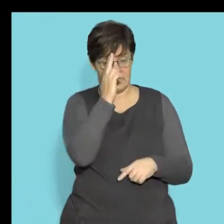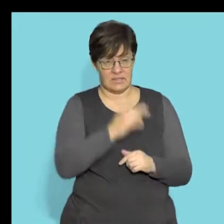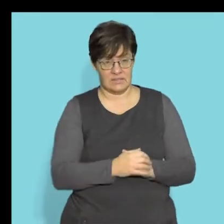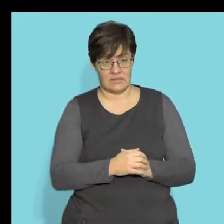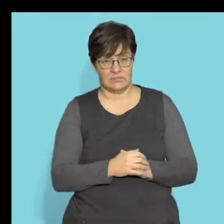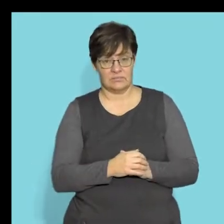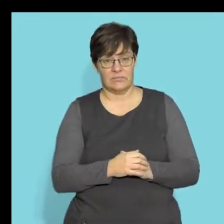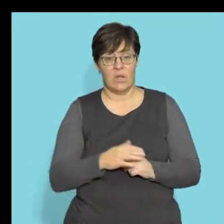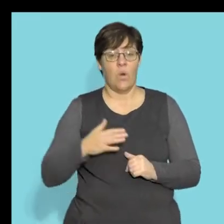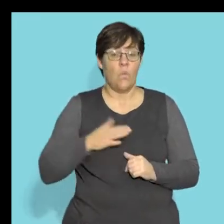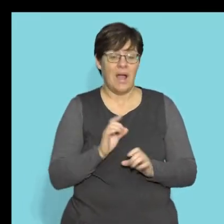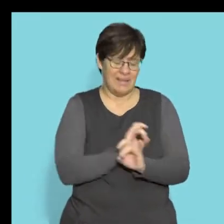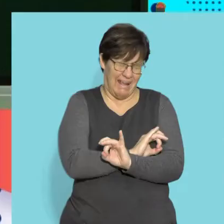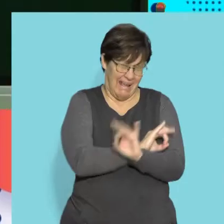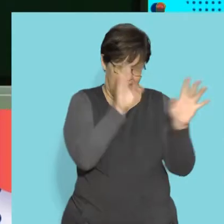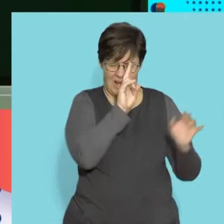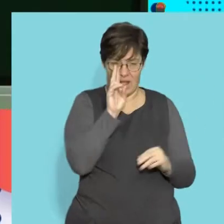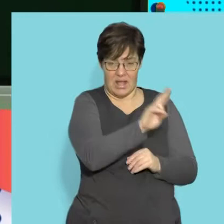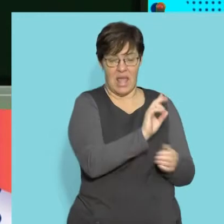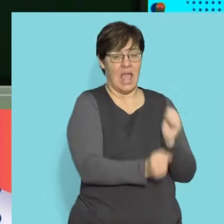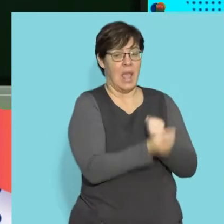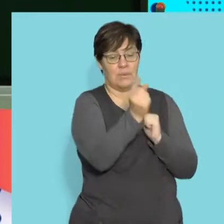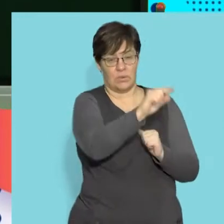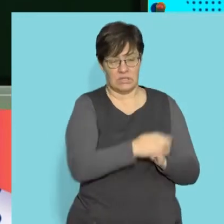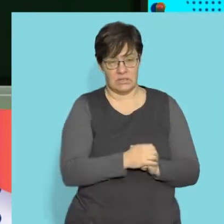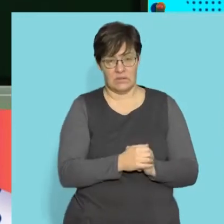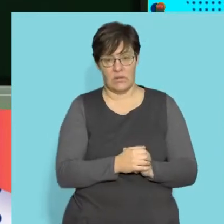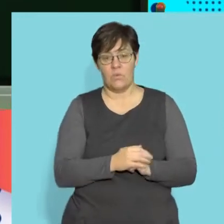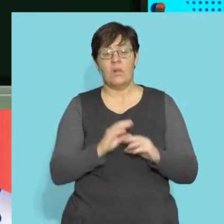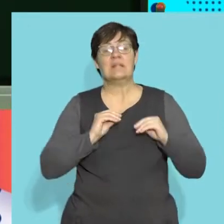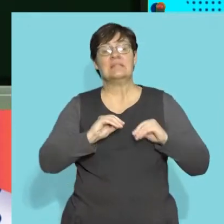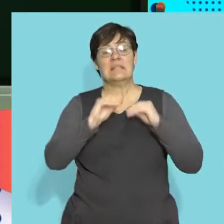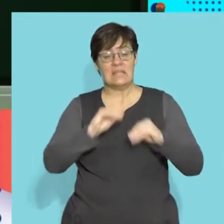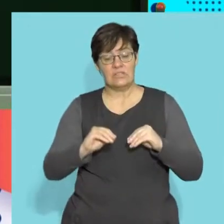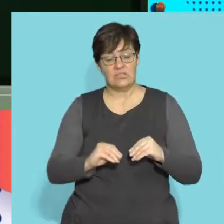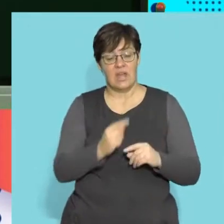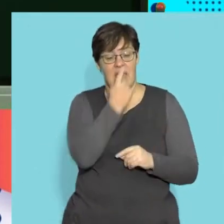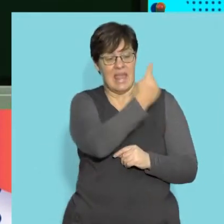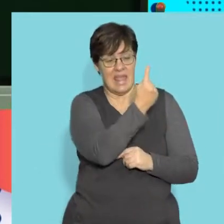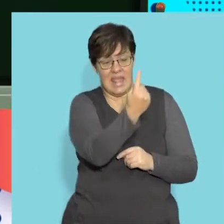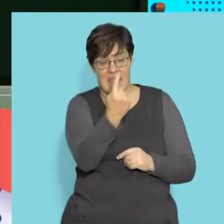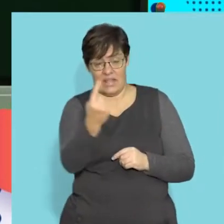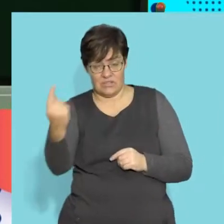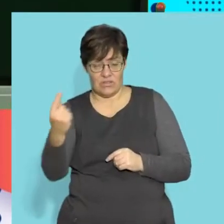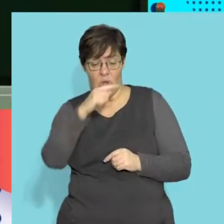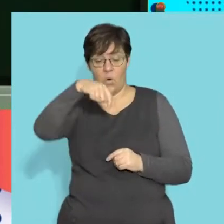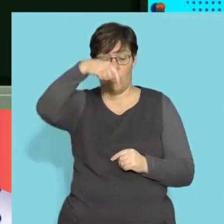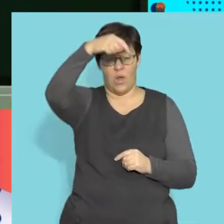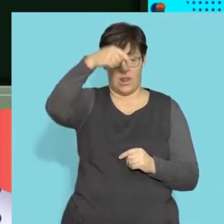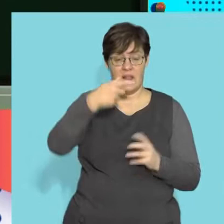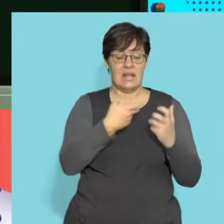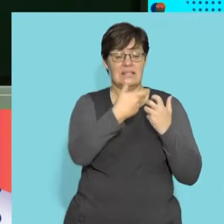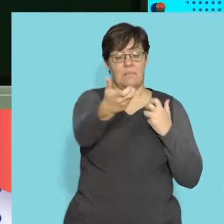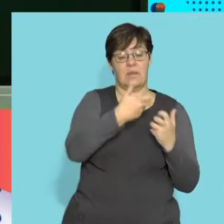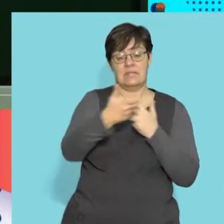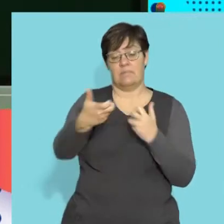in half. And we want to have a very clear look at what's going to happen. So we're going to treat each of those